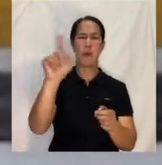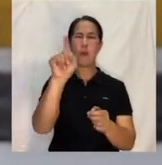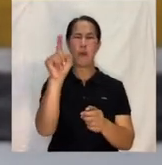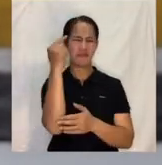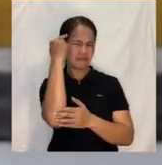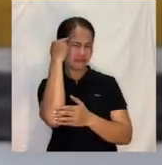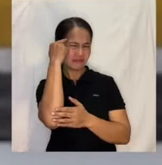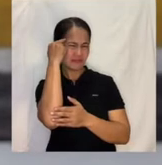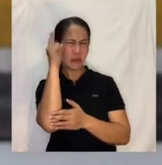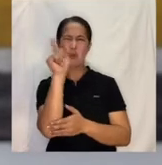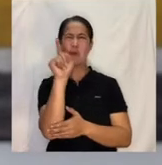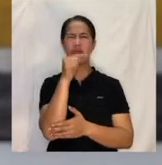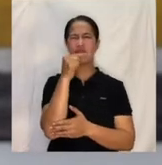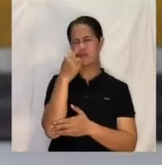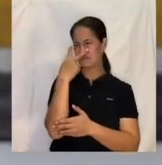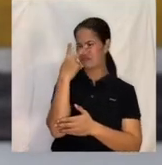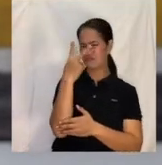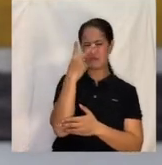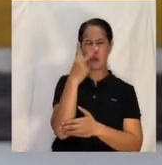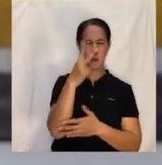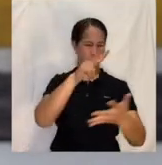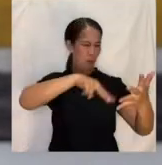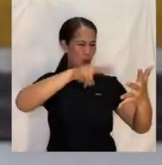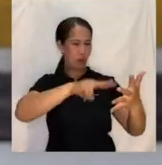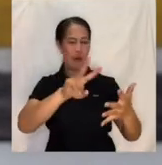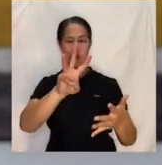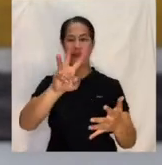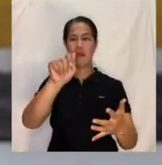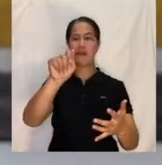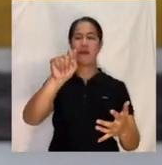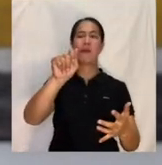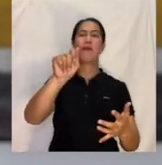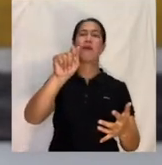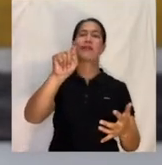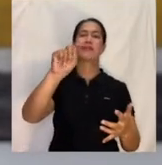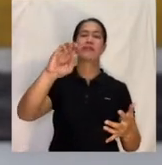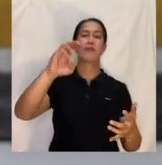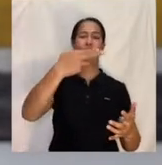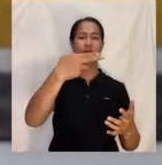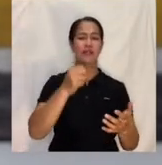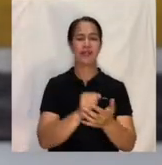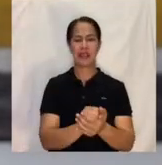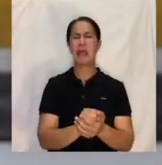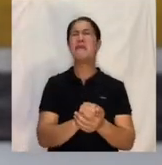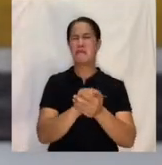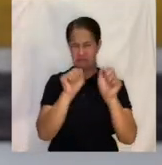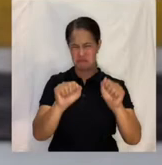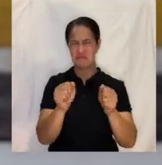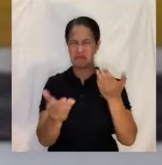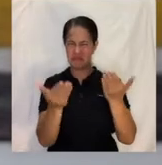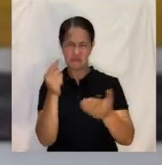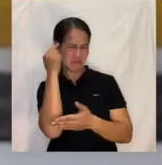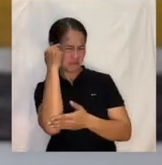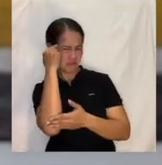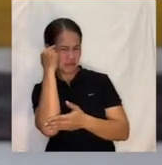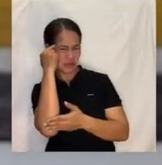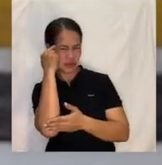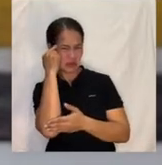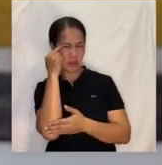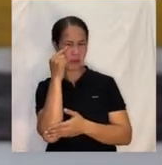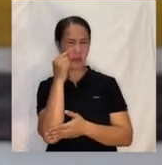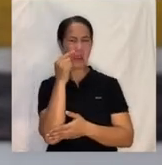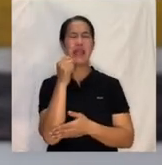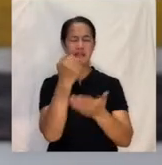What comes to mind when you see or read the word watch? You might be thinking of it